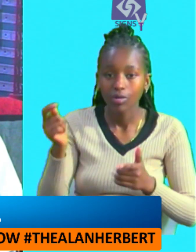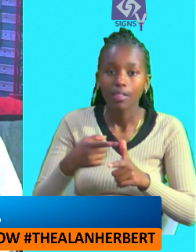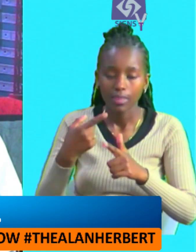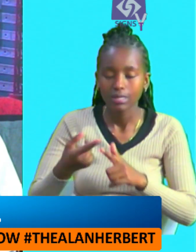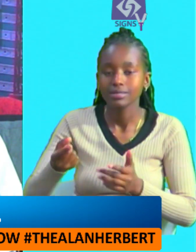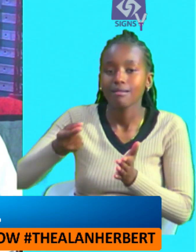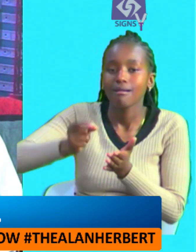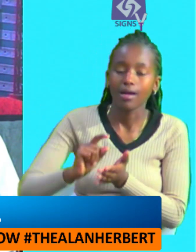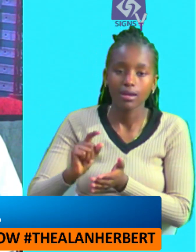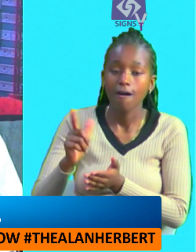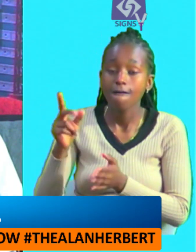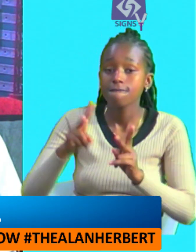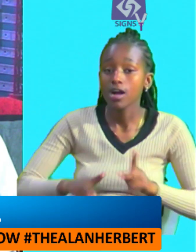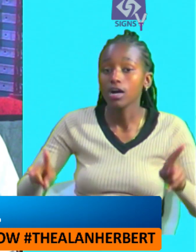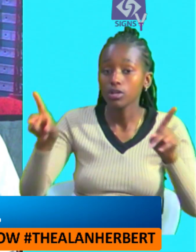an episode.